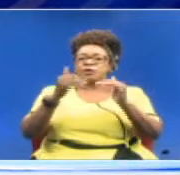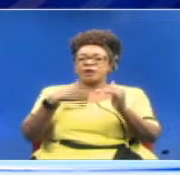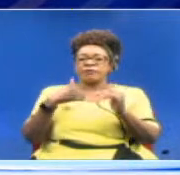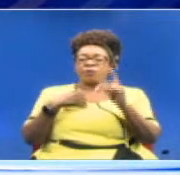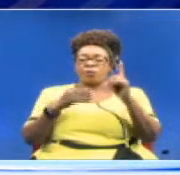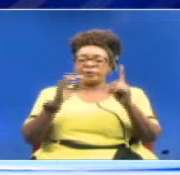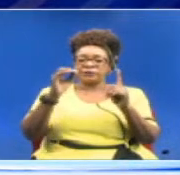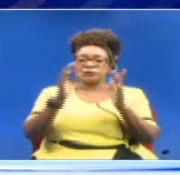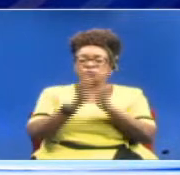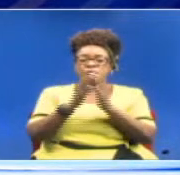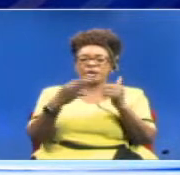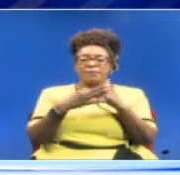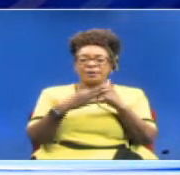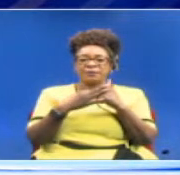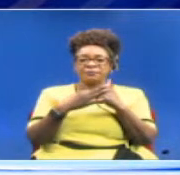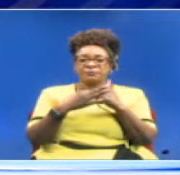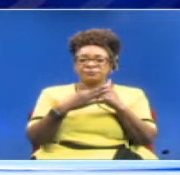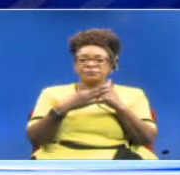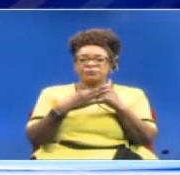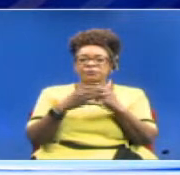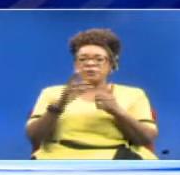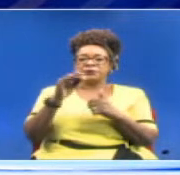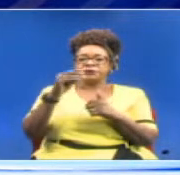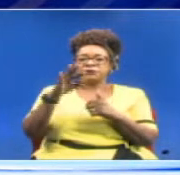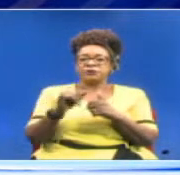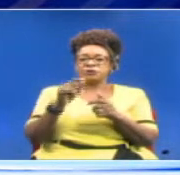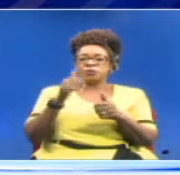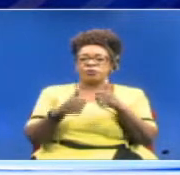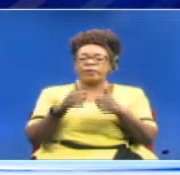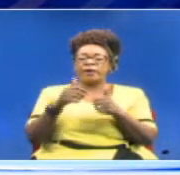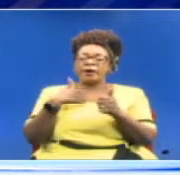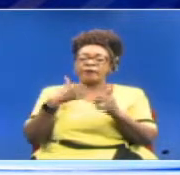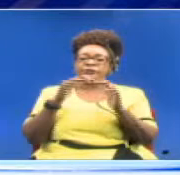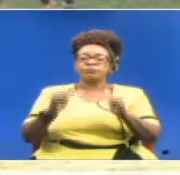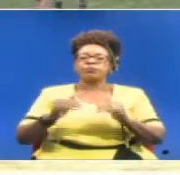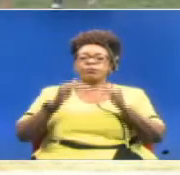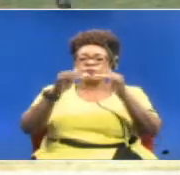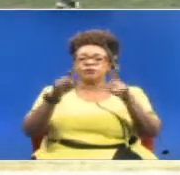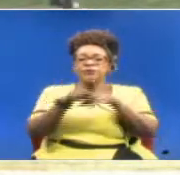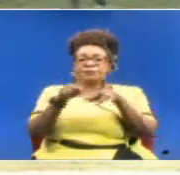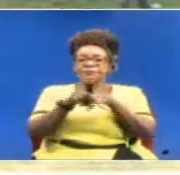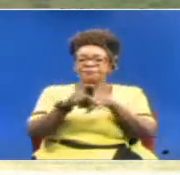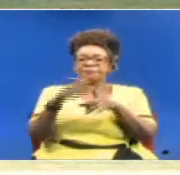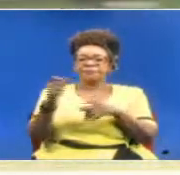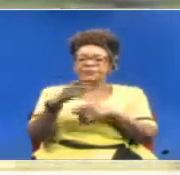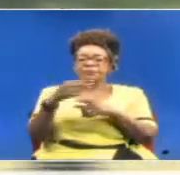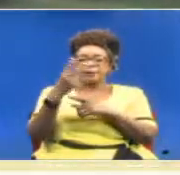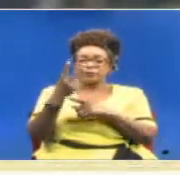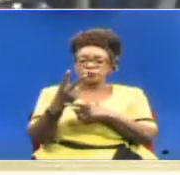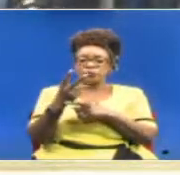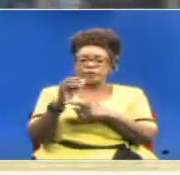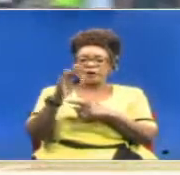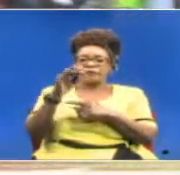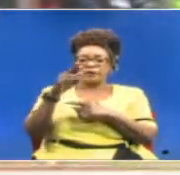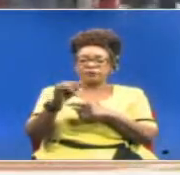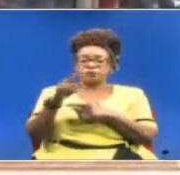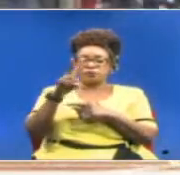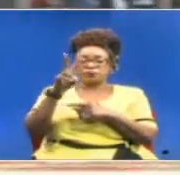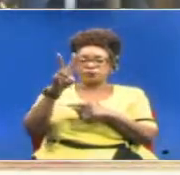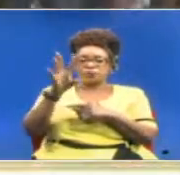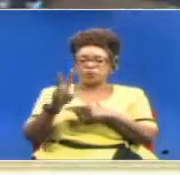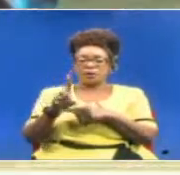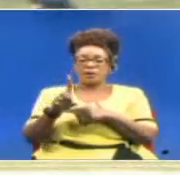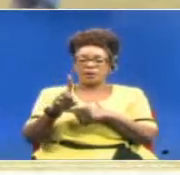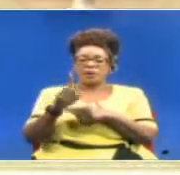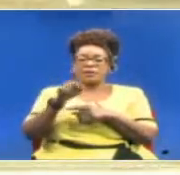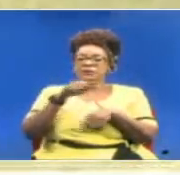Kibra United. Tom Terra's Charges previously failed to secure promotion when they lost 2-1 to SS Assad in 2021. But this